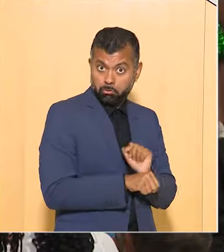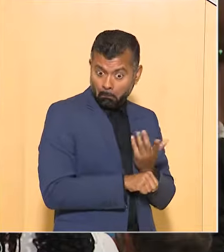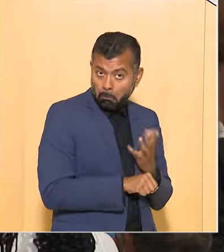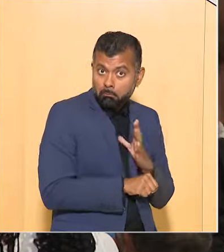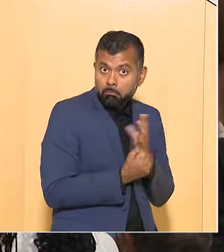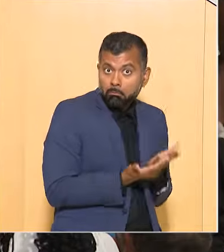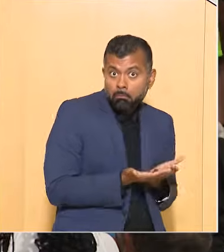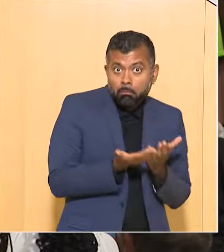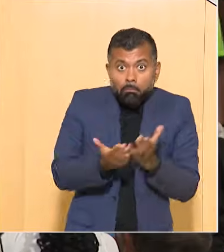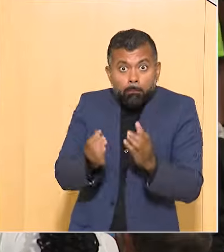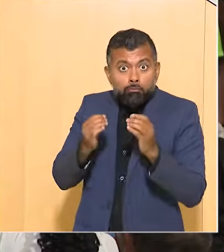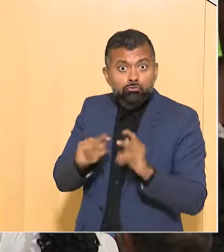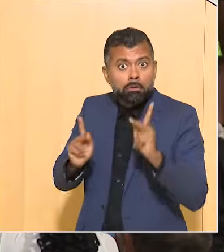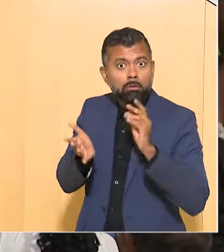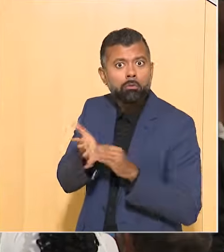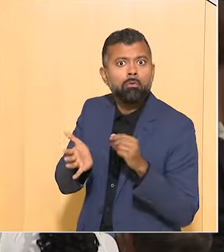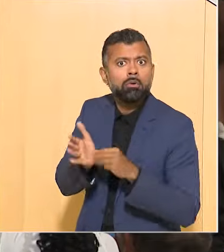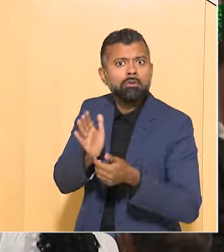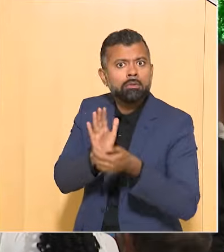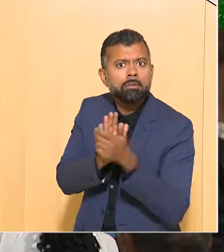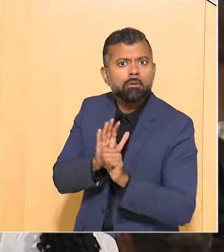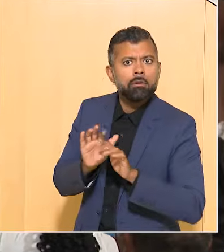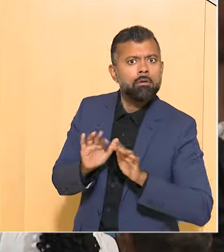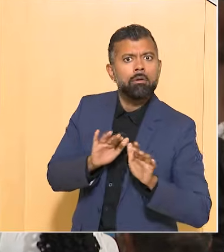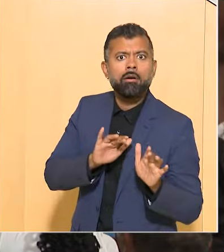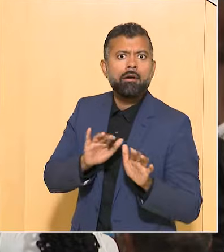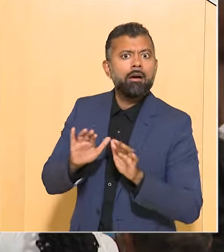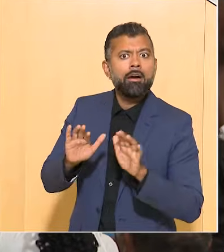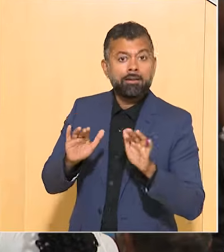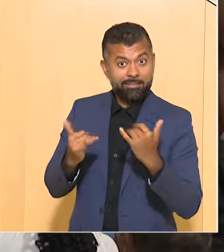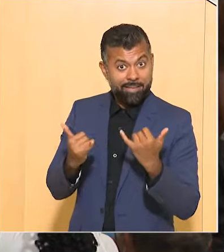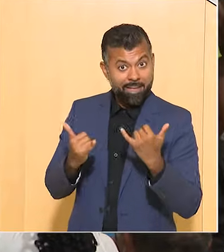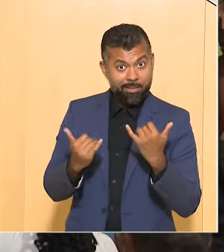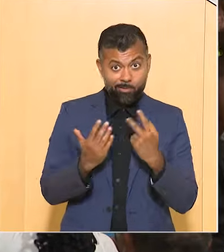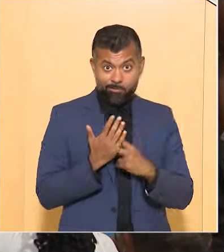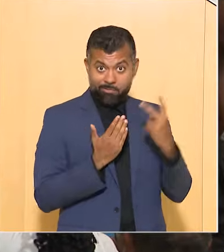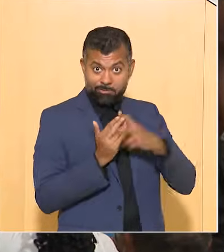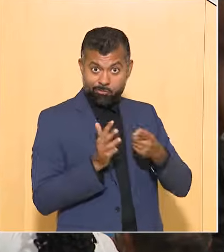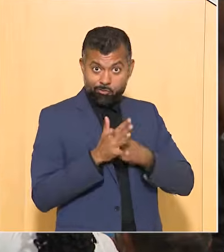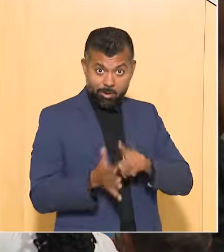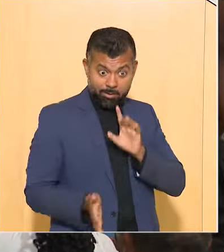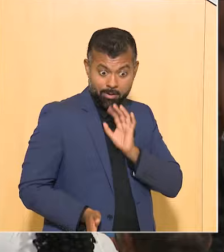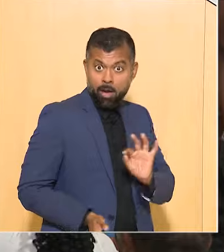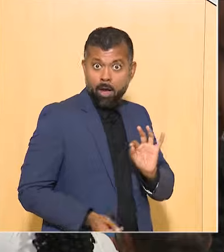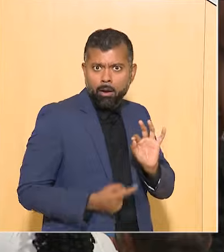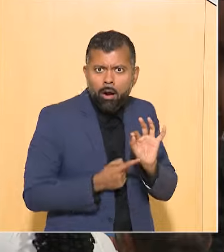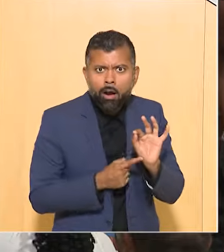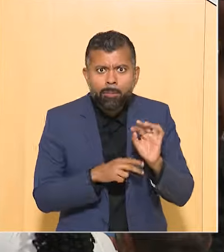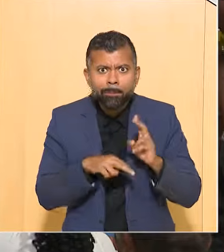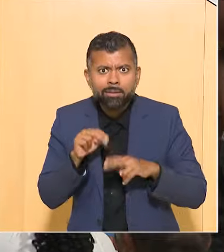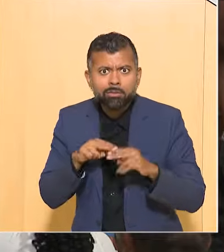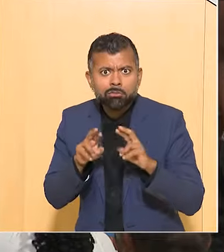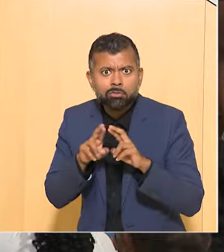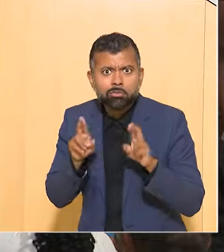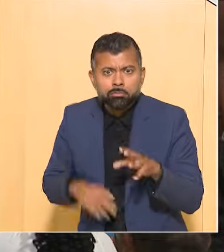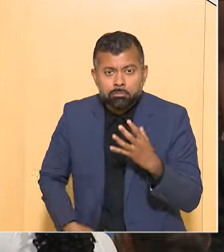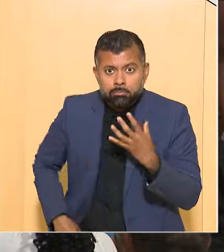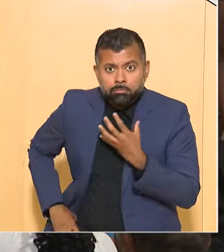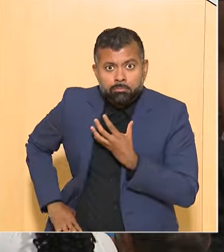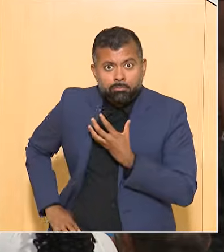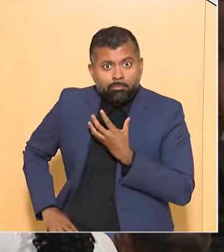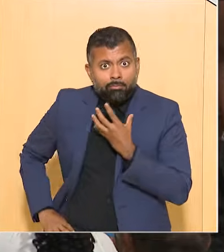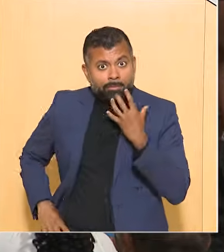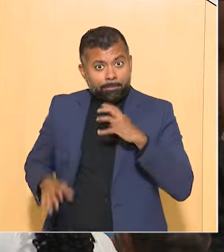from the age of 9 years old, they're building their resumes. A resume that they can put on their